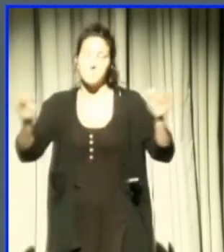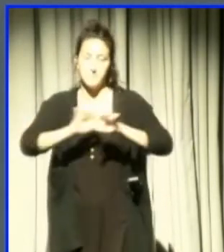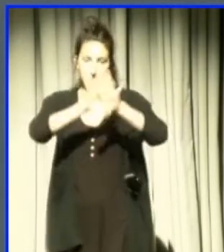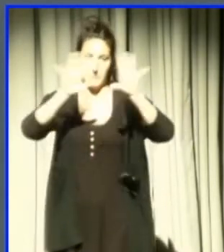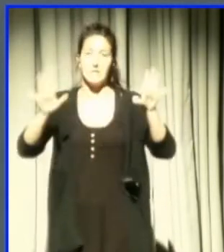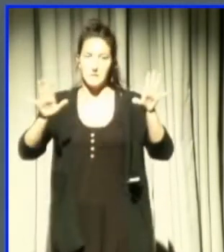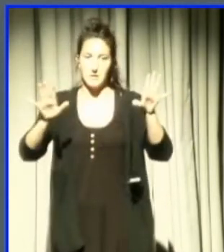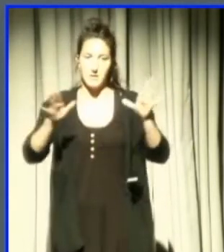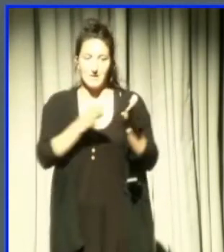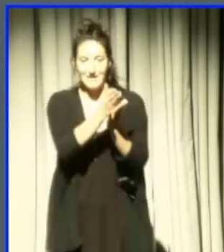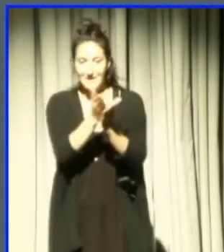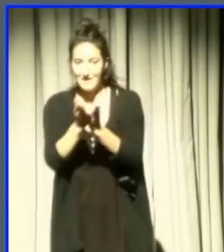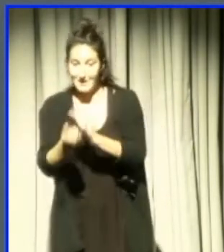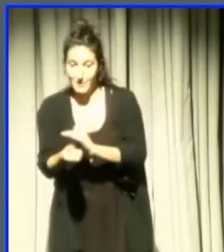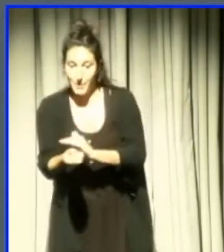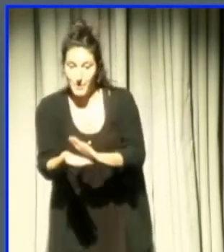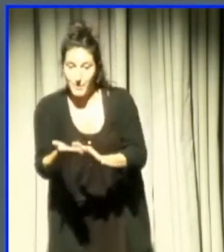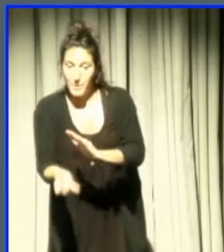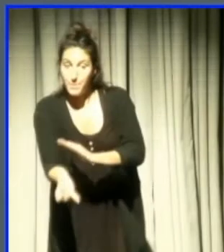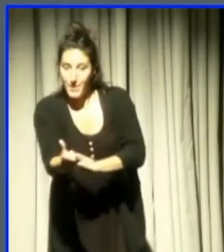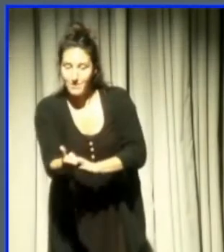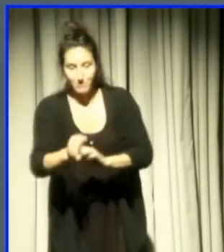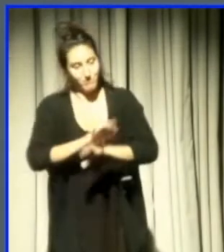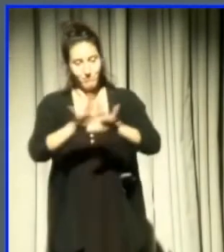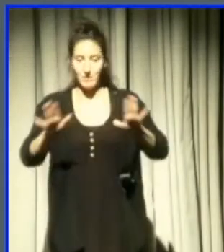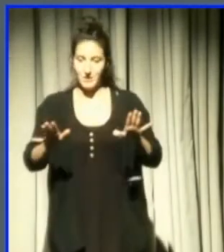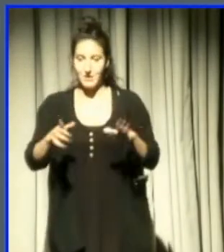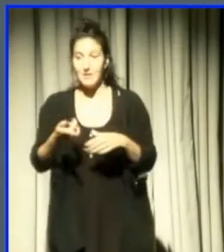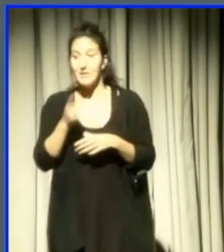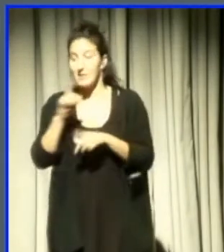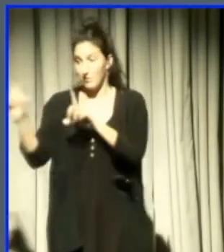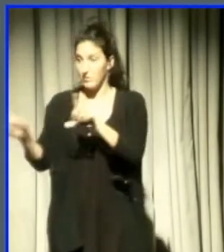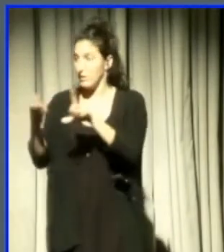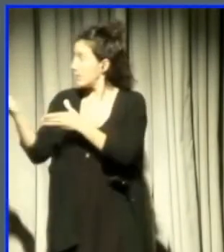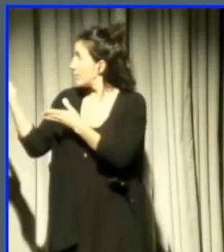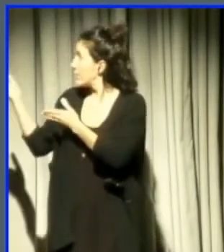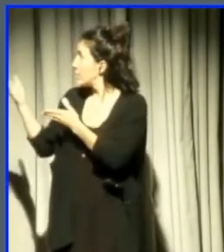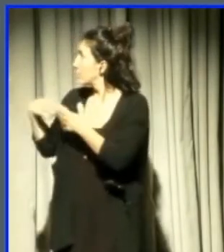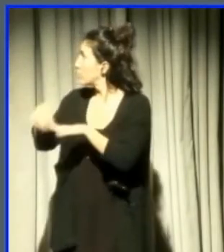is the slide that I typically use with my daughter. She's a fan of Billie Eilish,